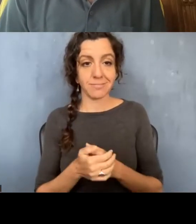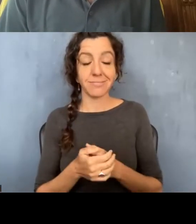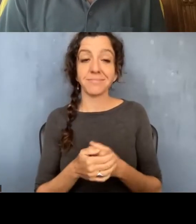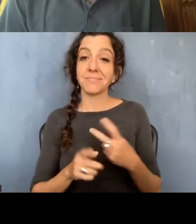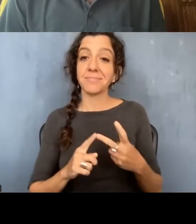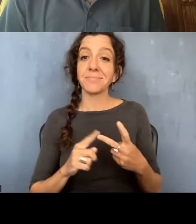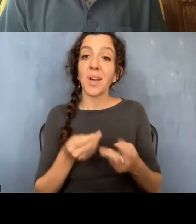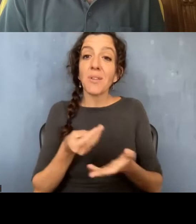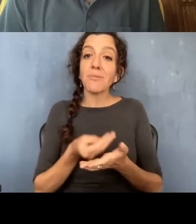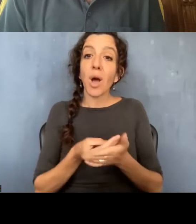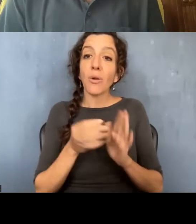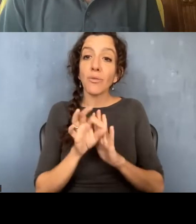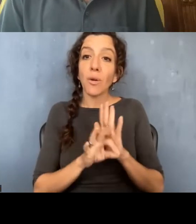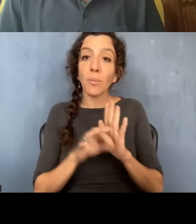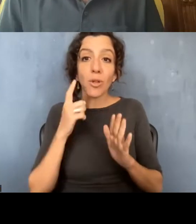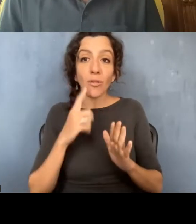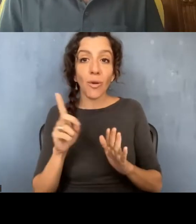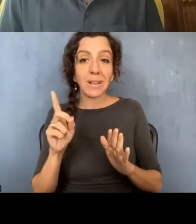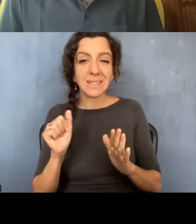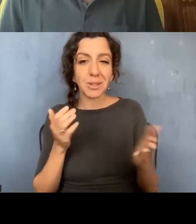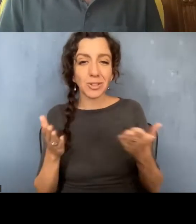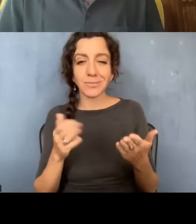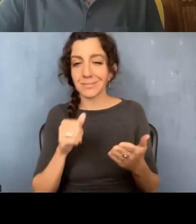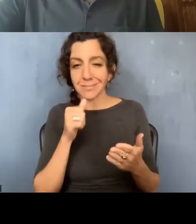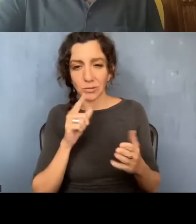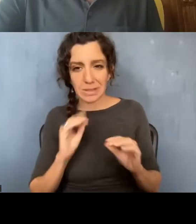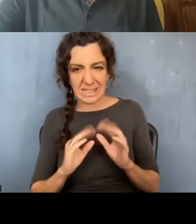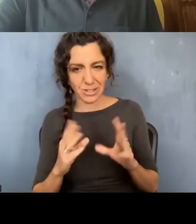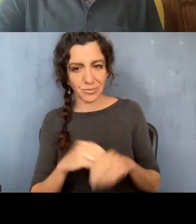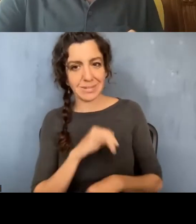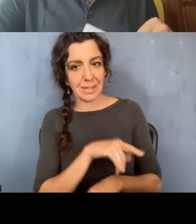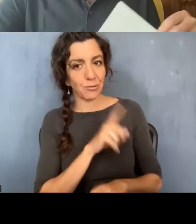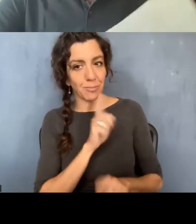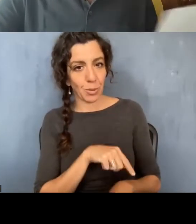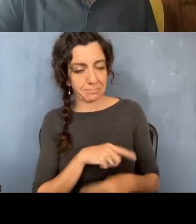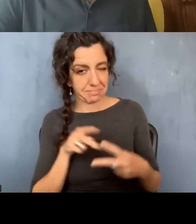for disability services were unclear from this report.